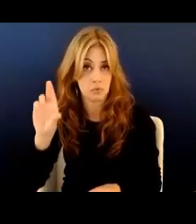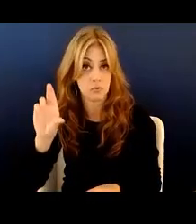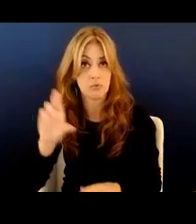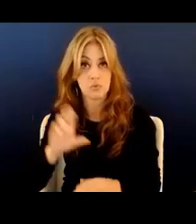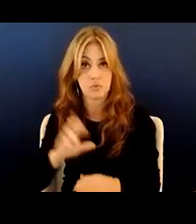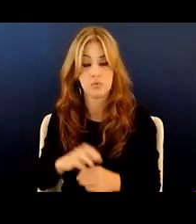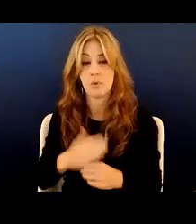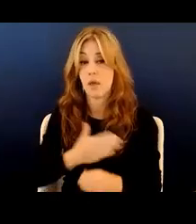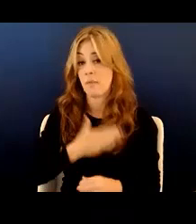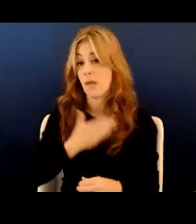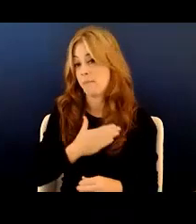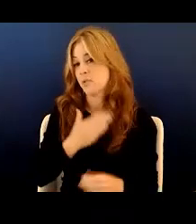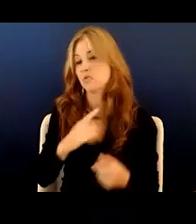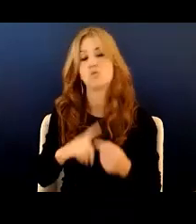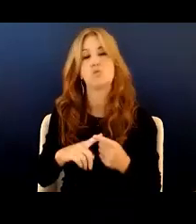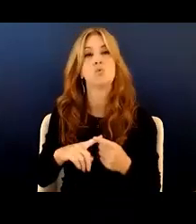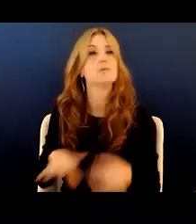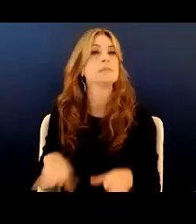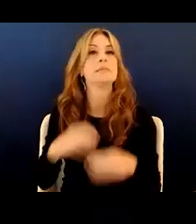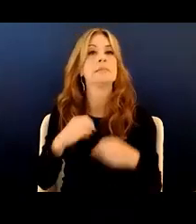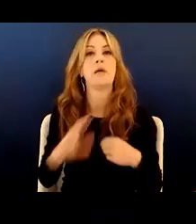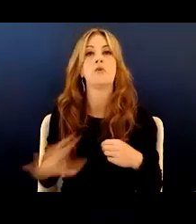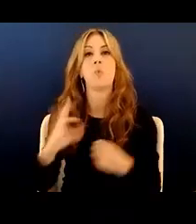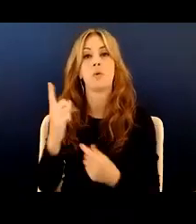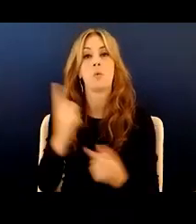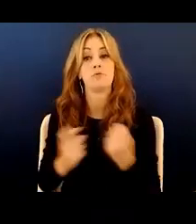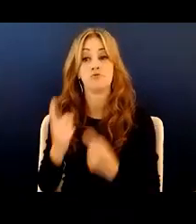be glad to take any questions now.